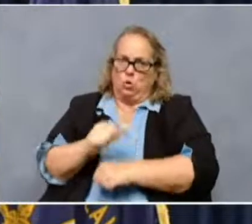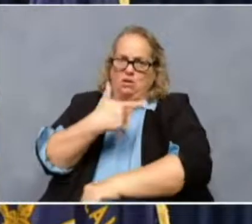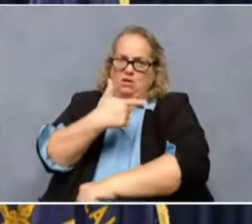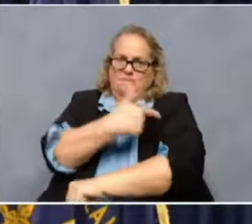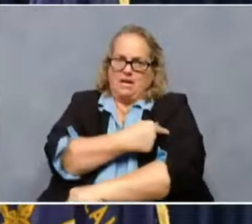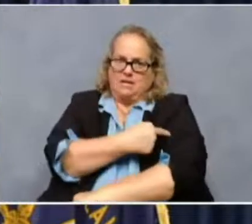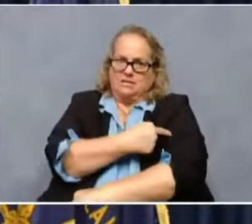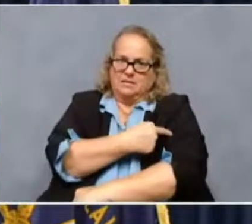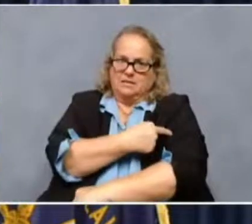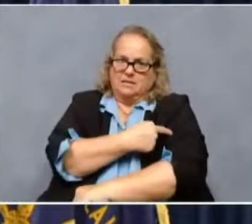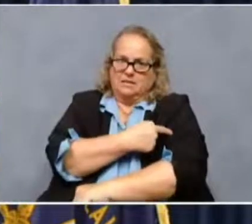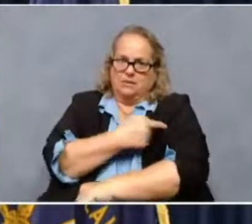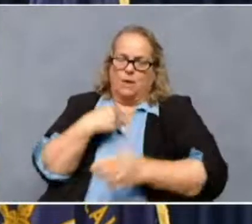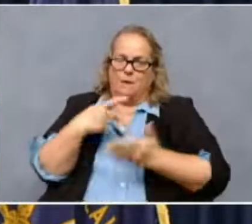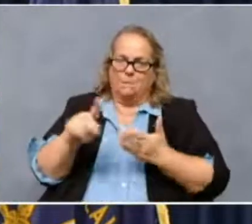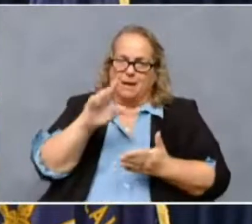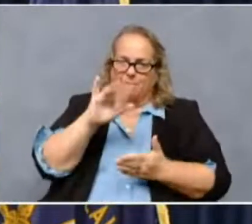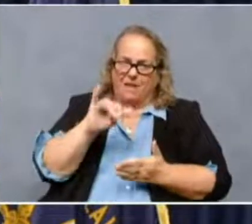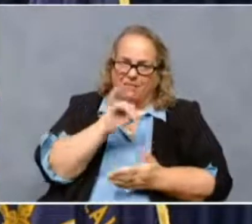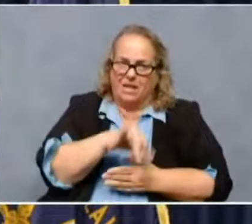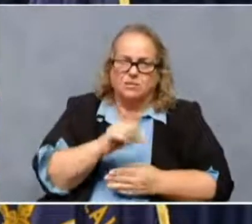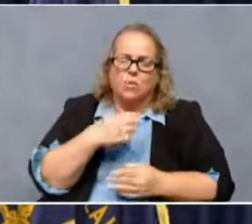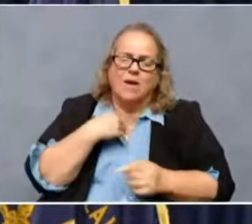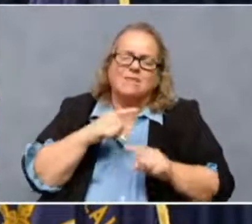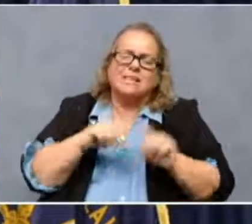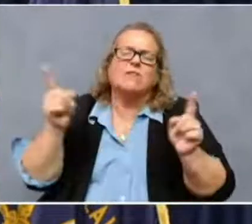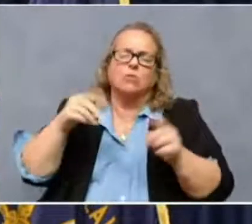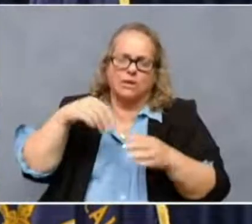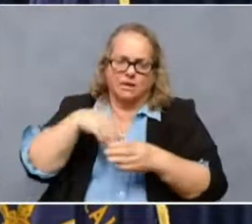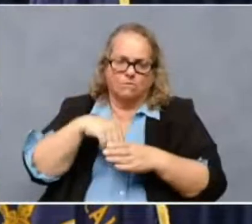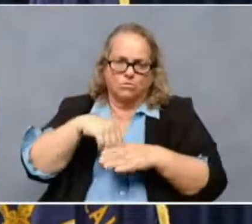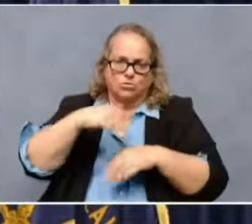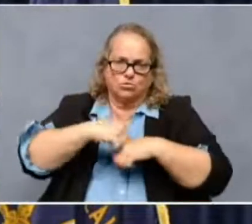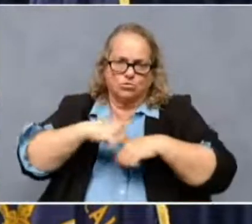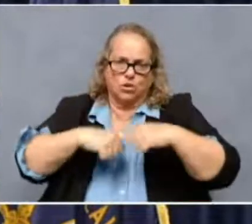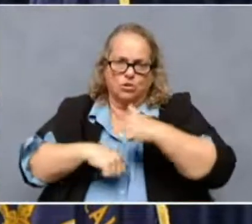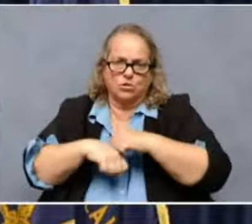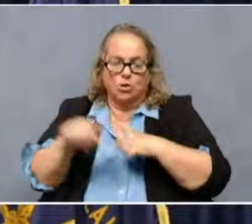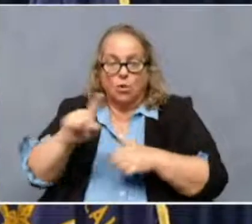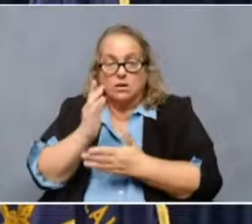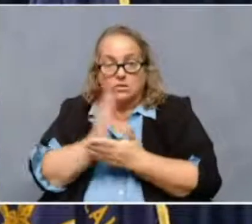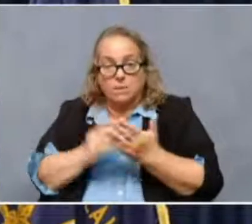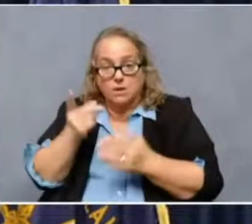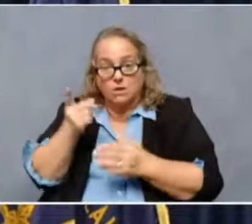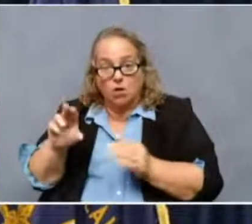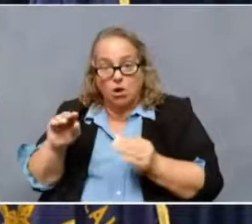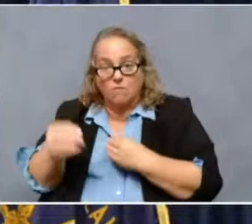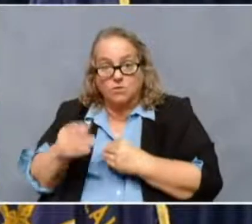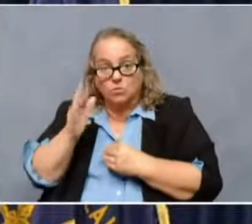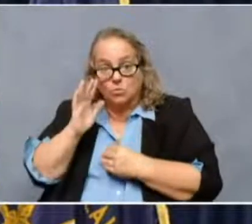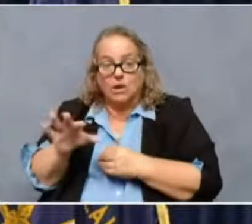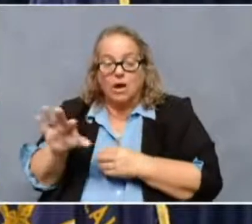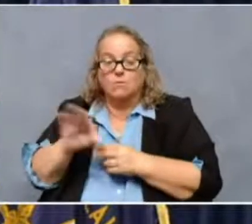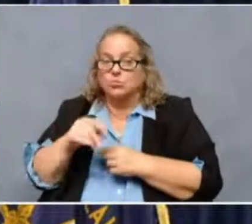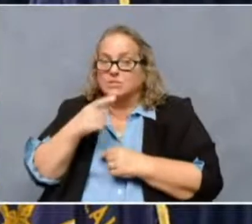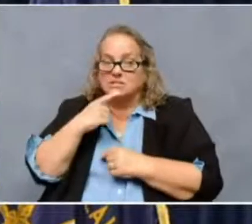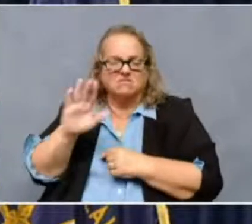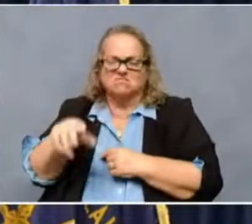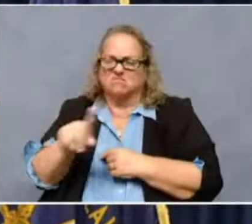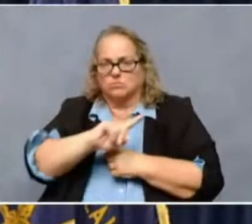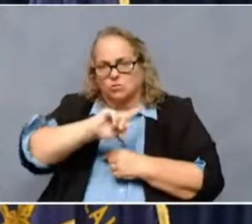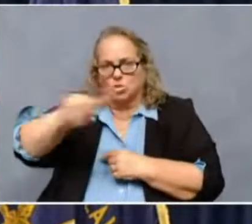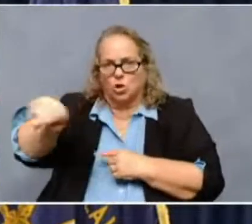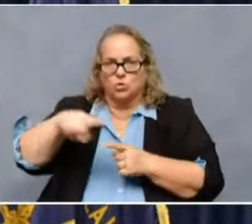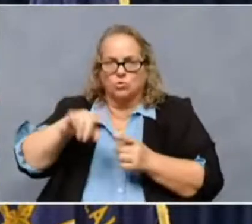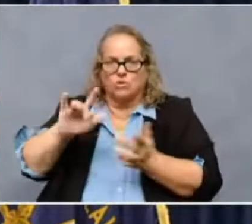So we now have a totally different infrastructure where some doctors' offices are going to opt to say, just go to your pharmacy